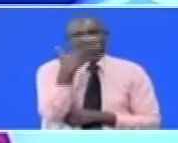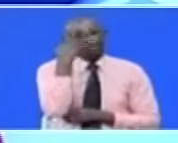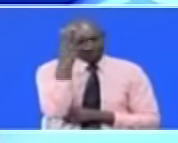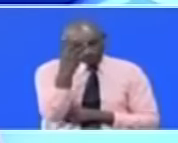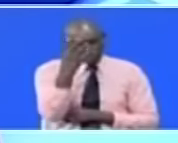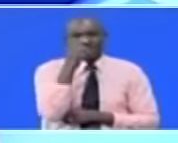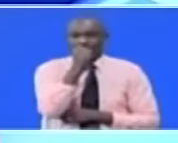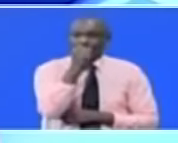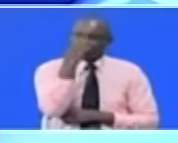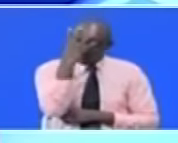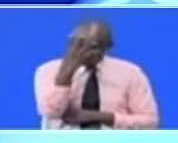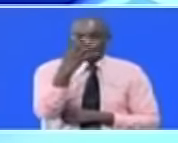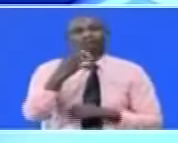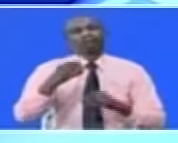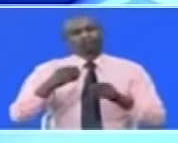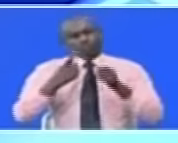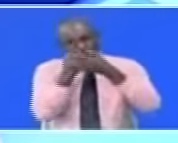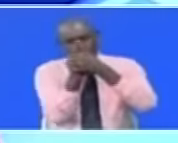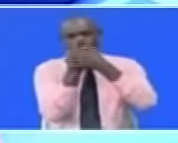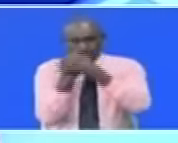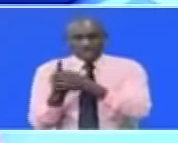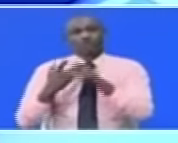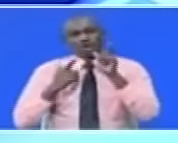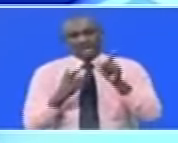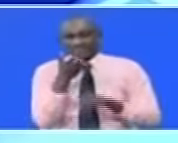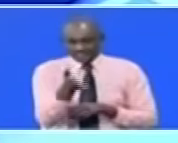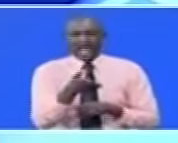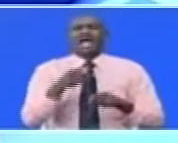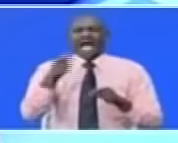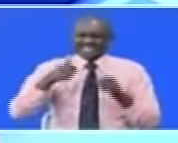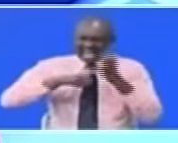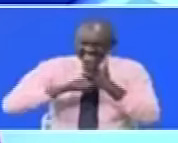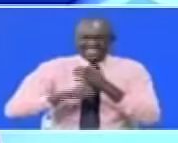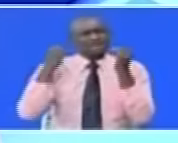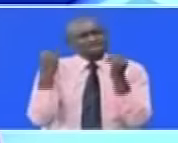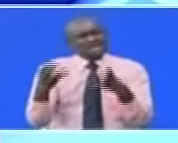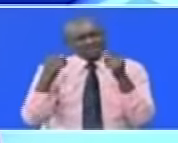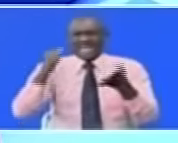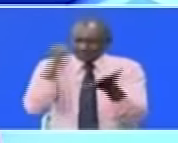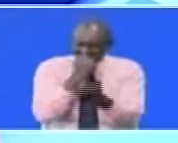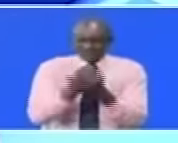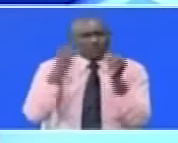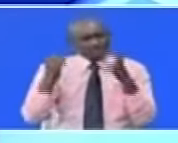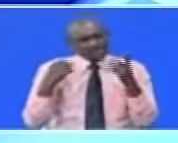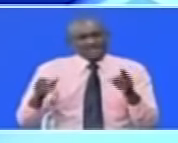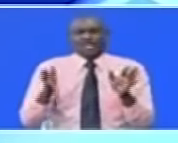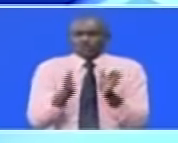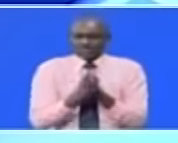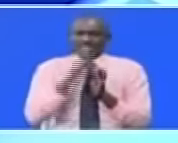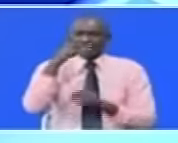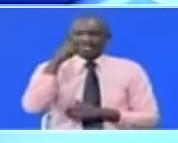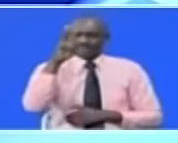for AK-47 rifles. They also had identity cards for unknown people, as well as Kenya Wildlife Service identity